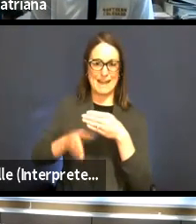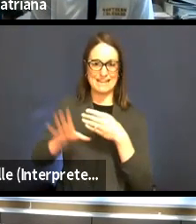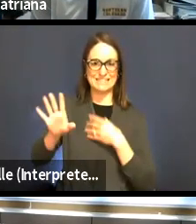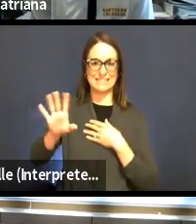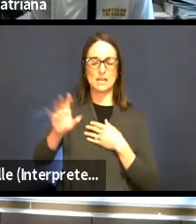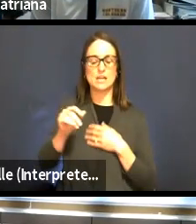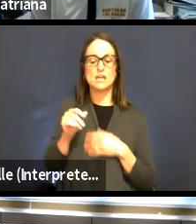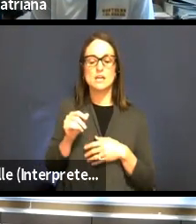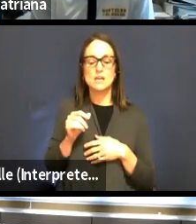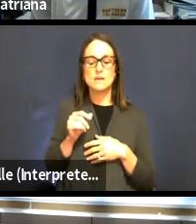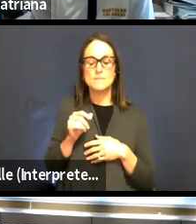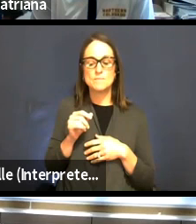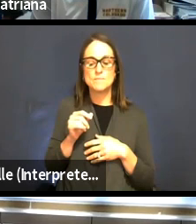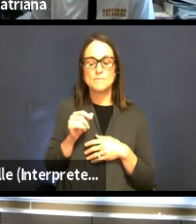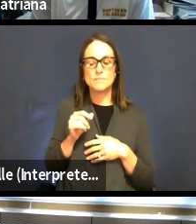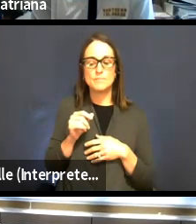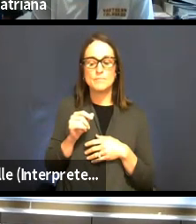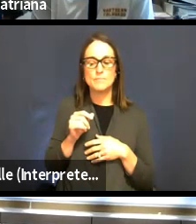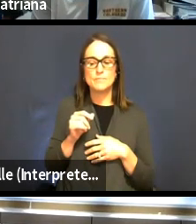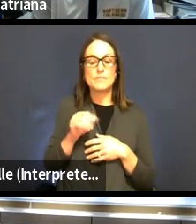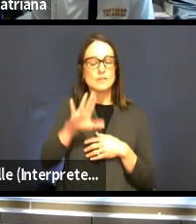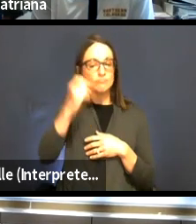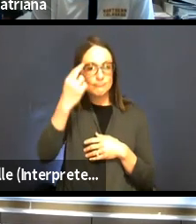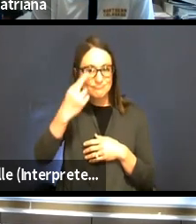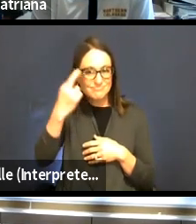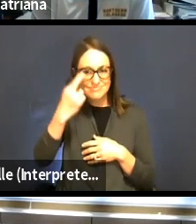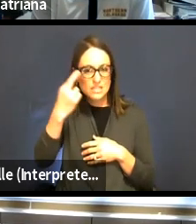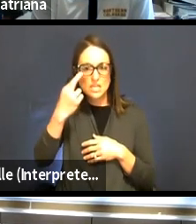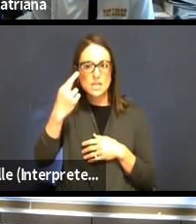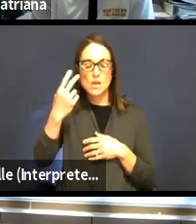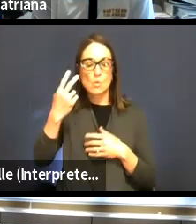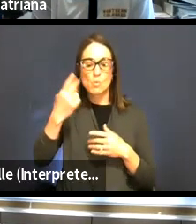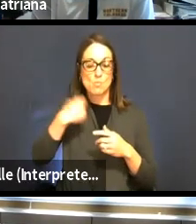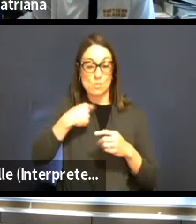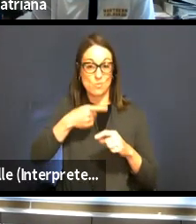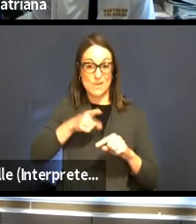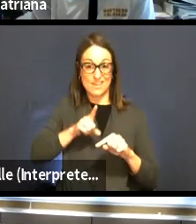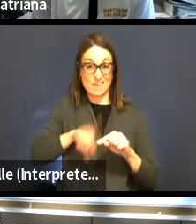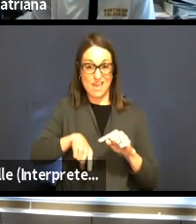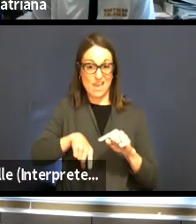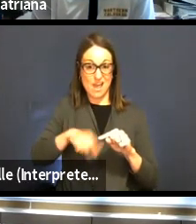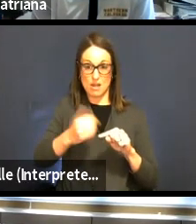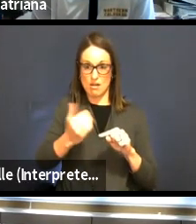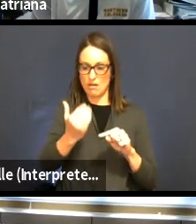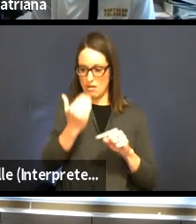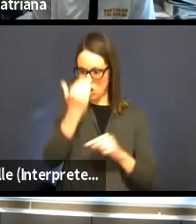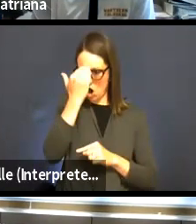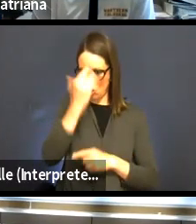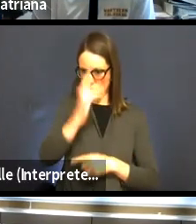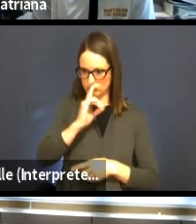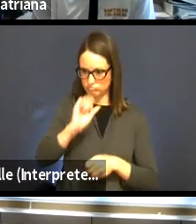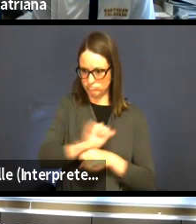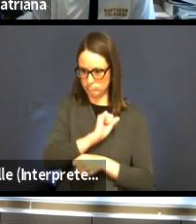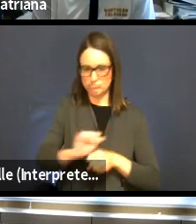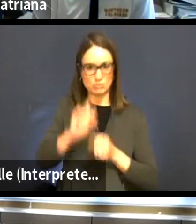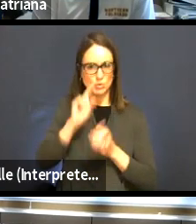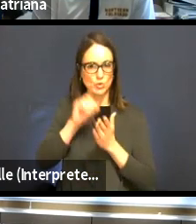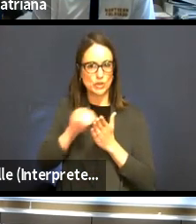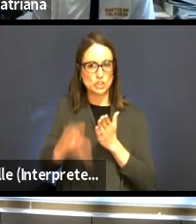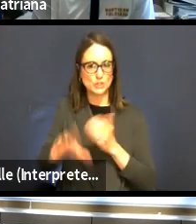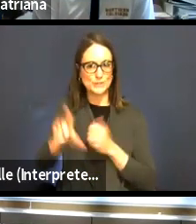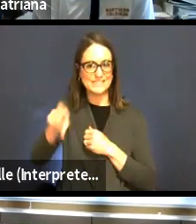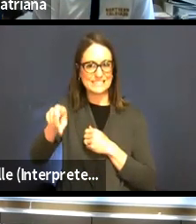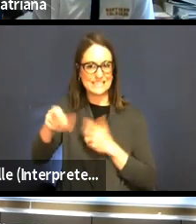to, you know, just realizing that we can't really know what the students' needs are, and we want them to be